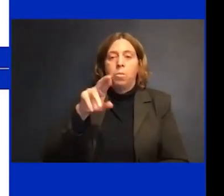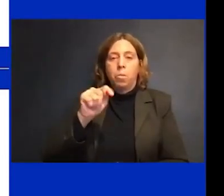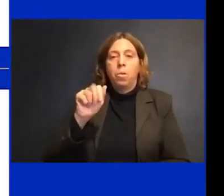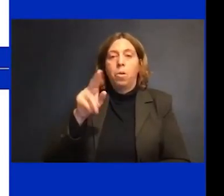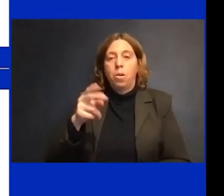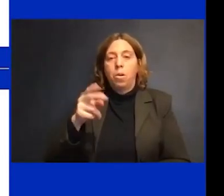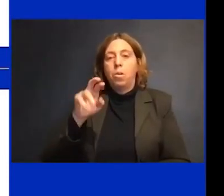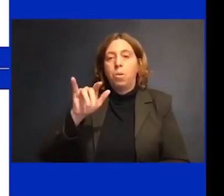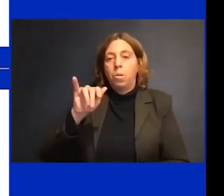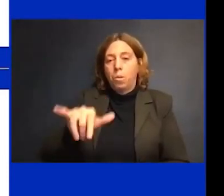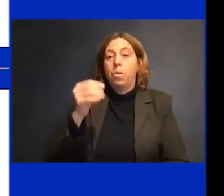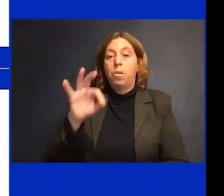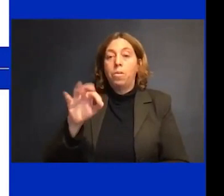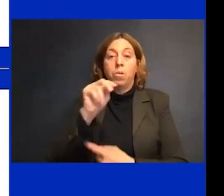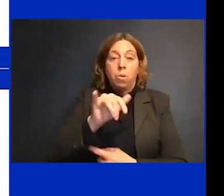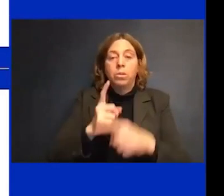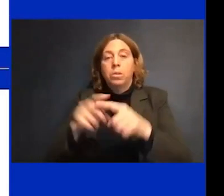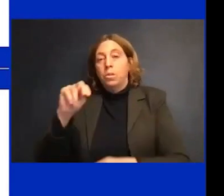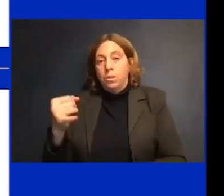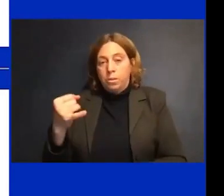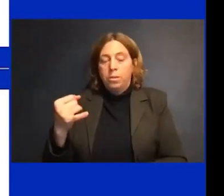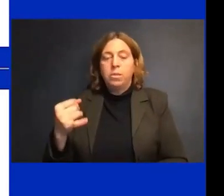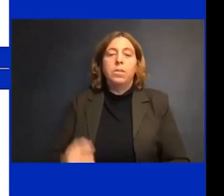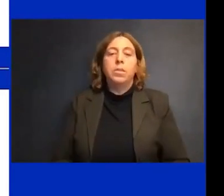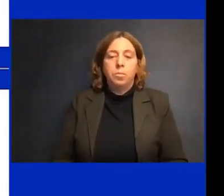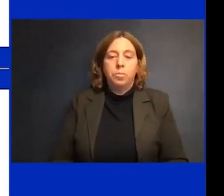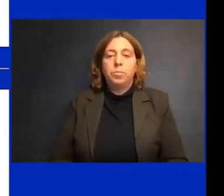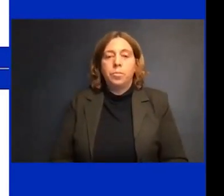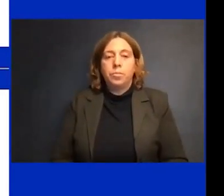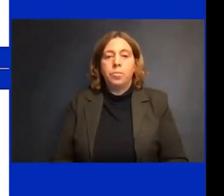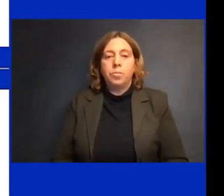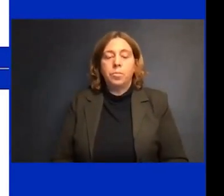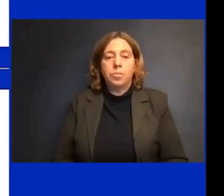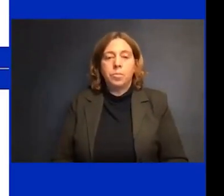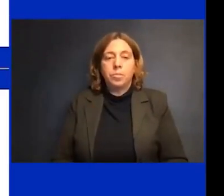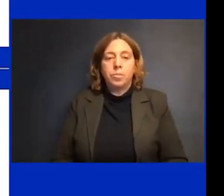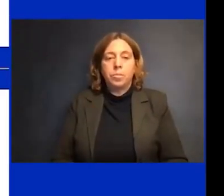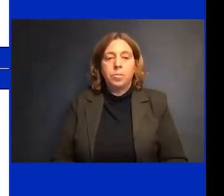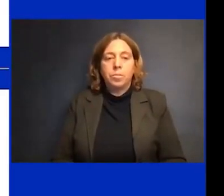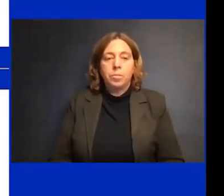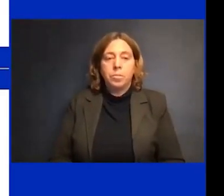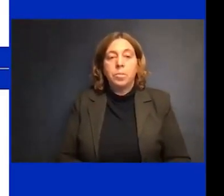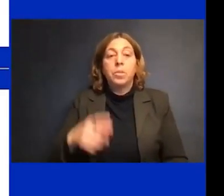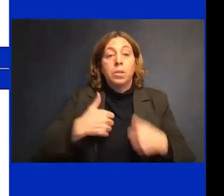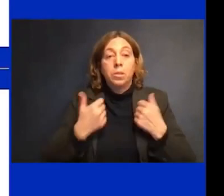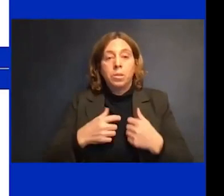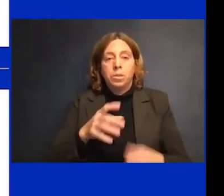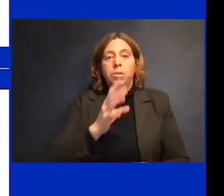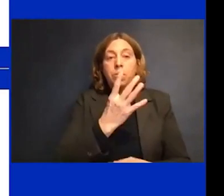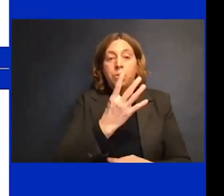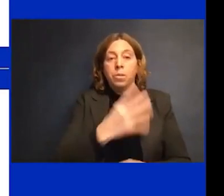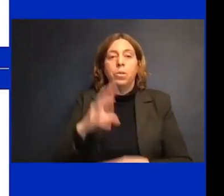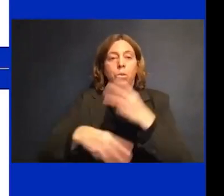92950273004, or by postal correspondence to the Port Authority of New York, New Jersey. 4, World Trade